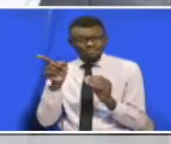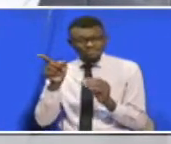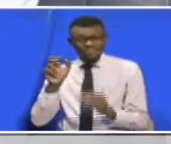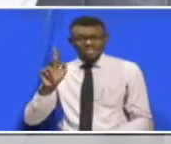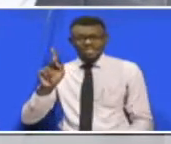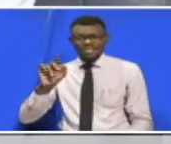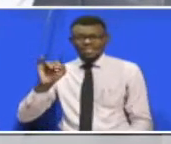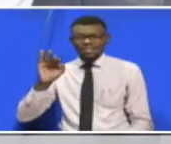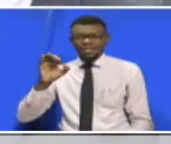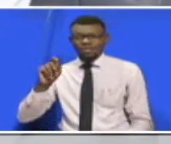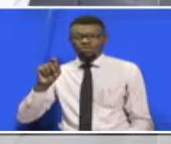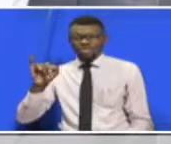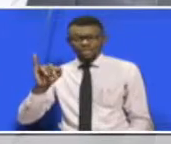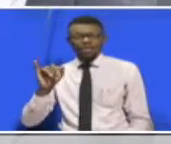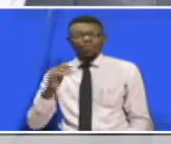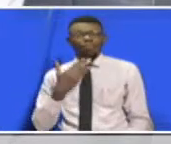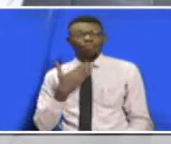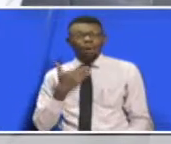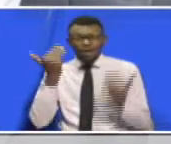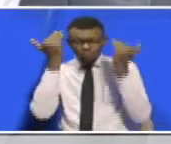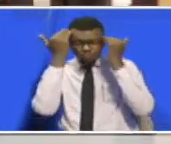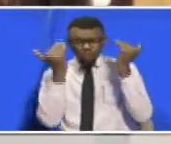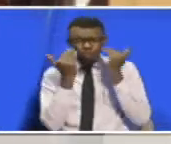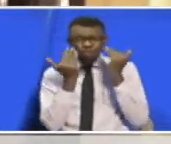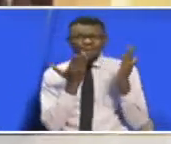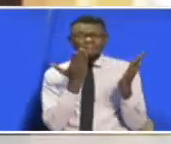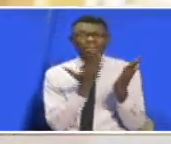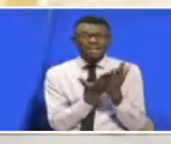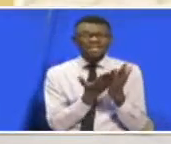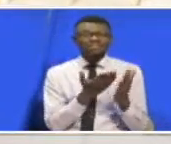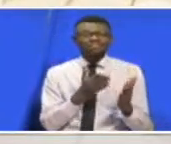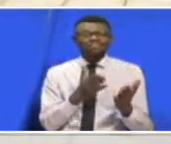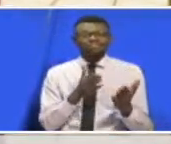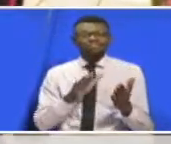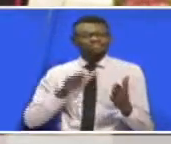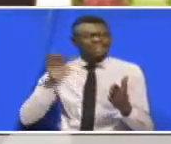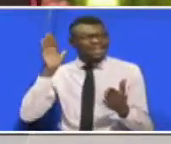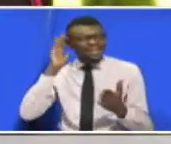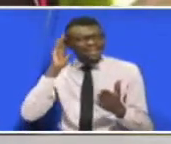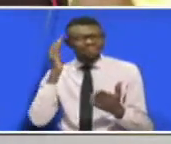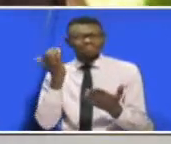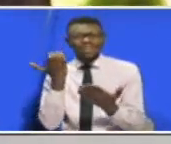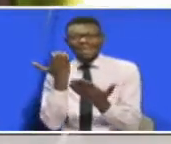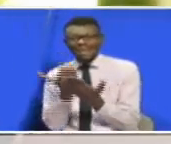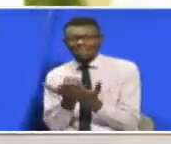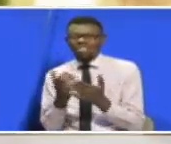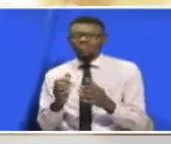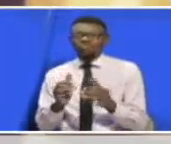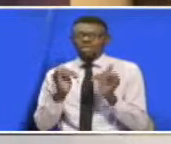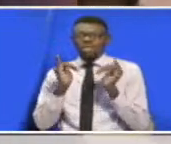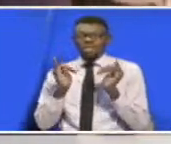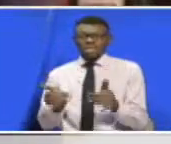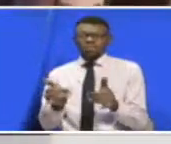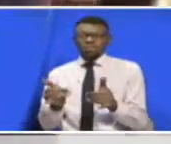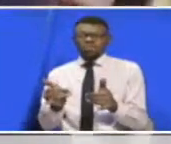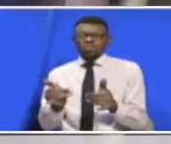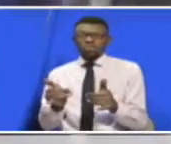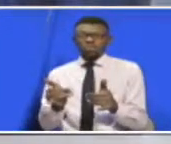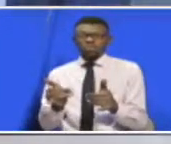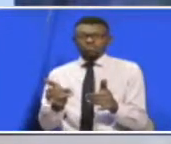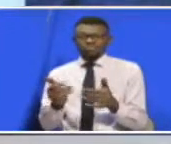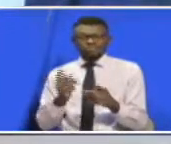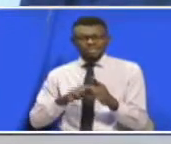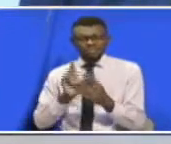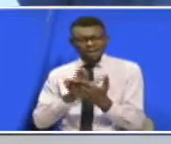Appeal to consider hearing what new evidence he has that the court did not consider in his application for